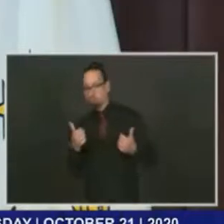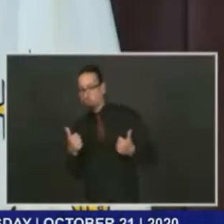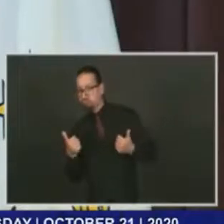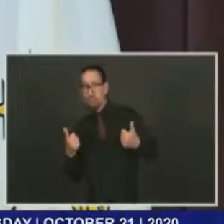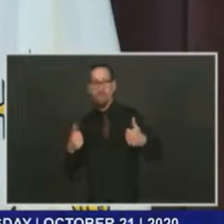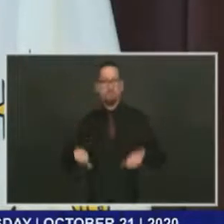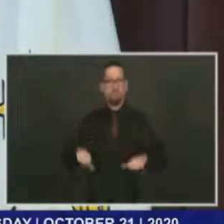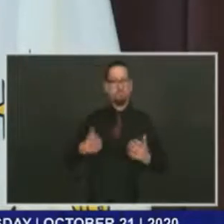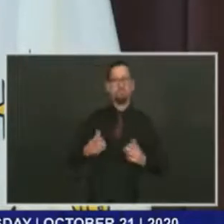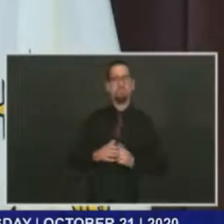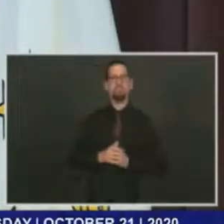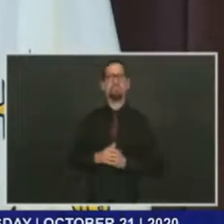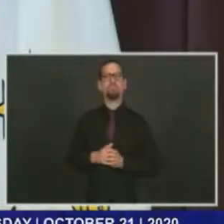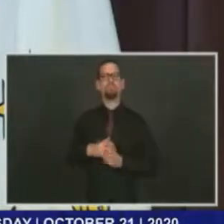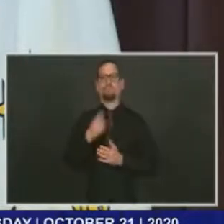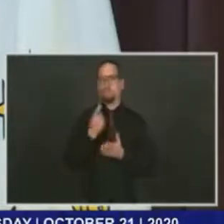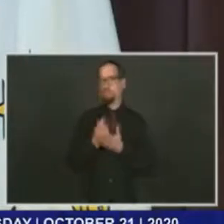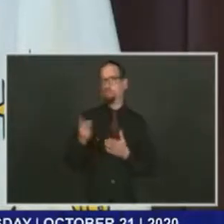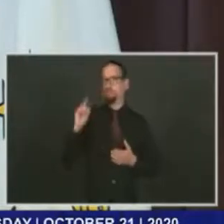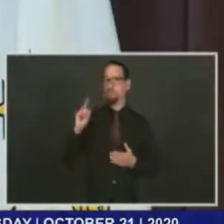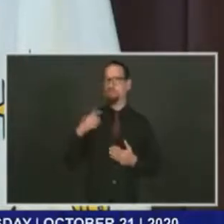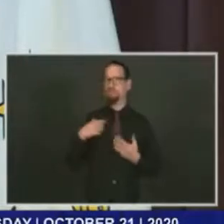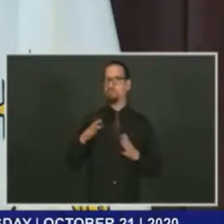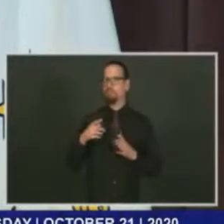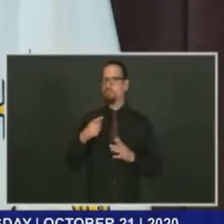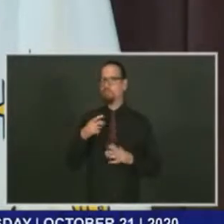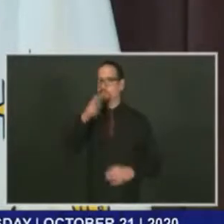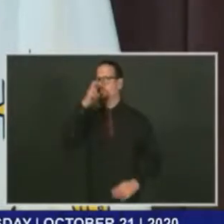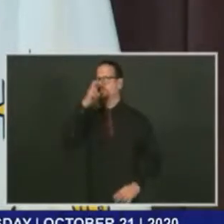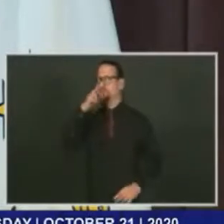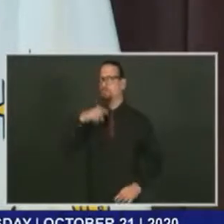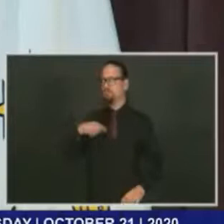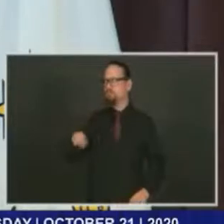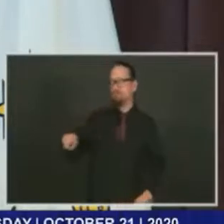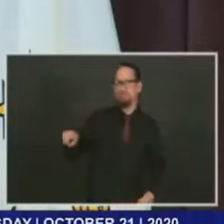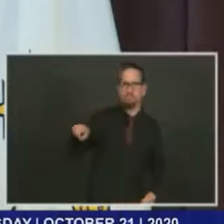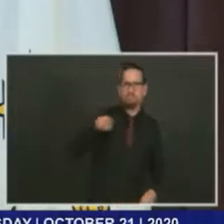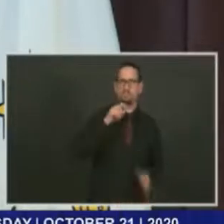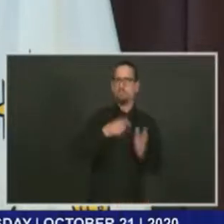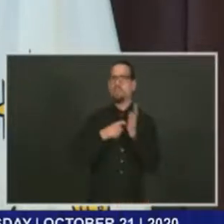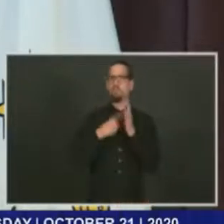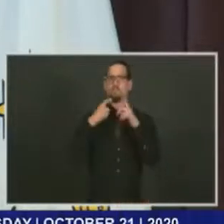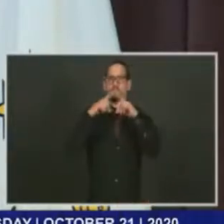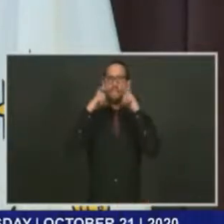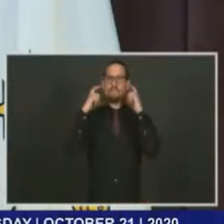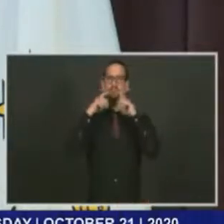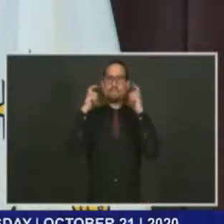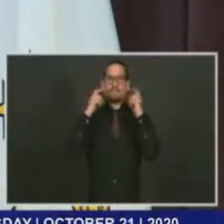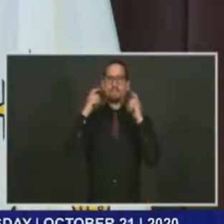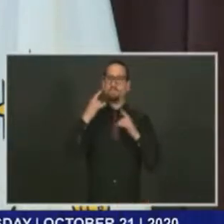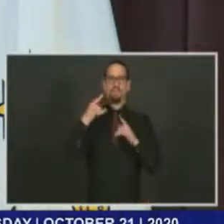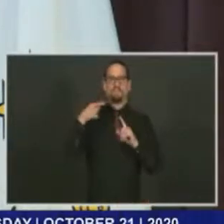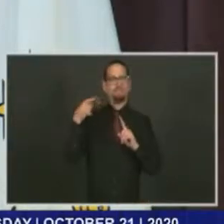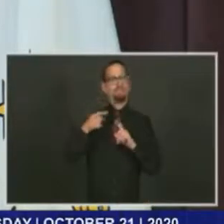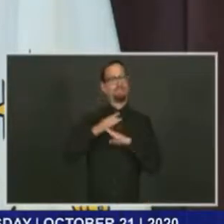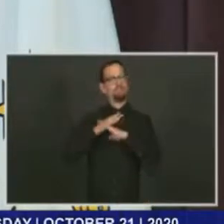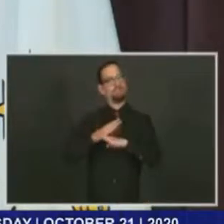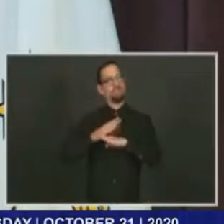with mask wearing, knowing how critical it is, and our other public health requirements in business